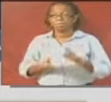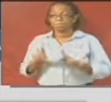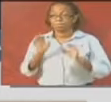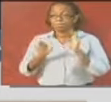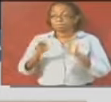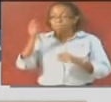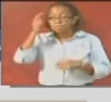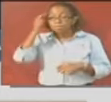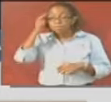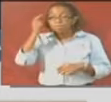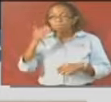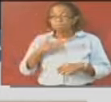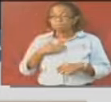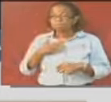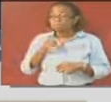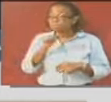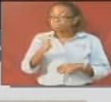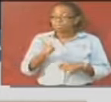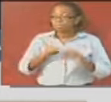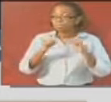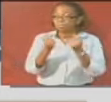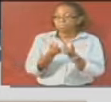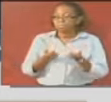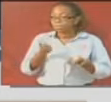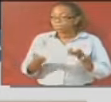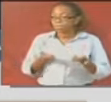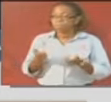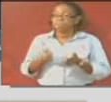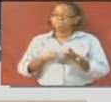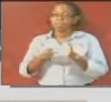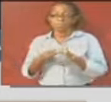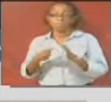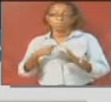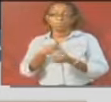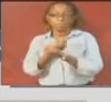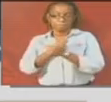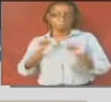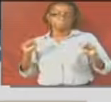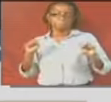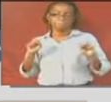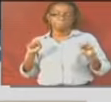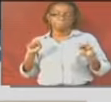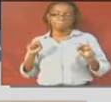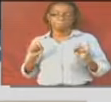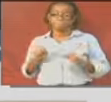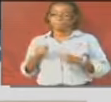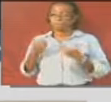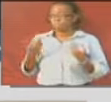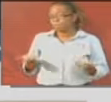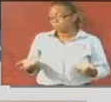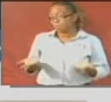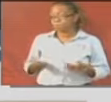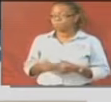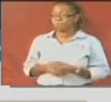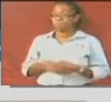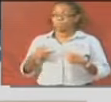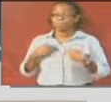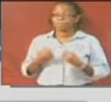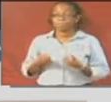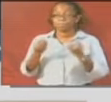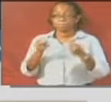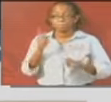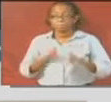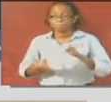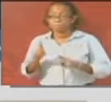you and others safe, if you believe that there are many people you know who also think you shouldn't congregate,